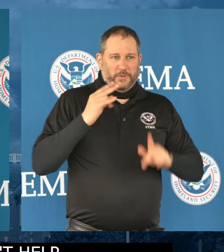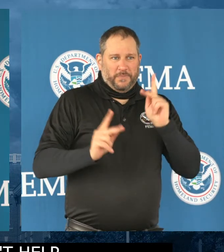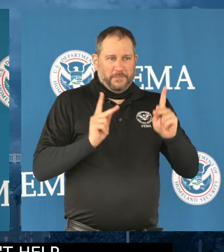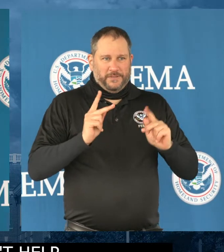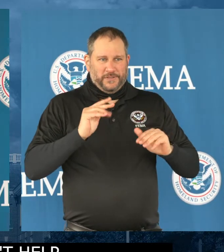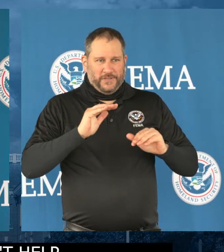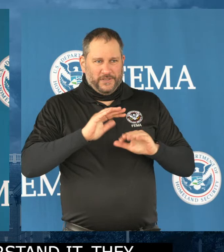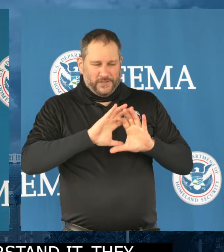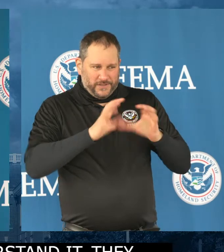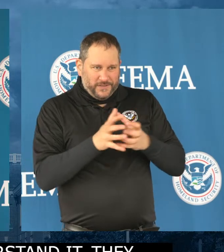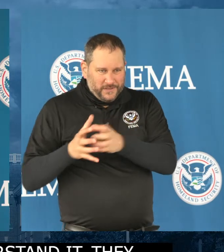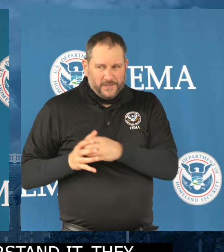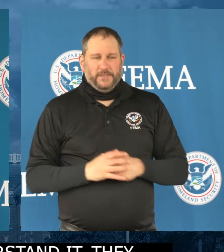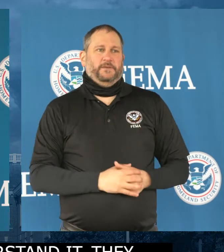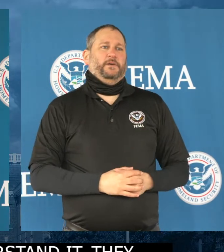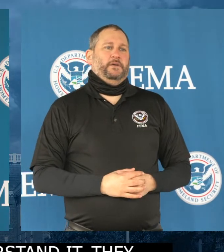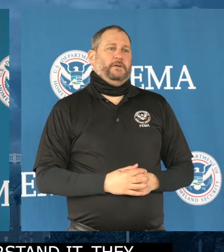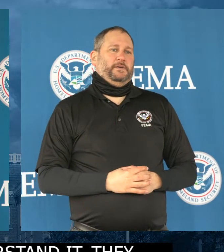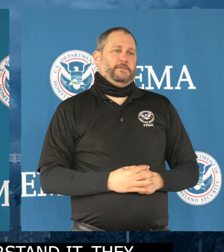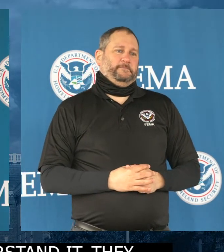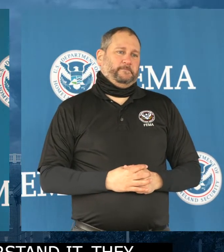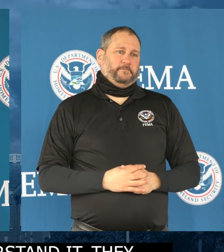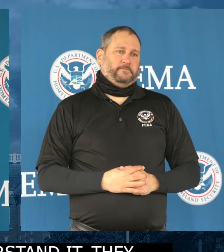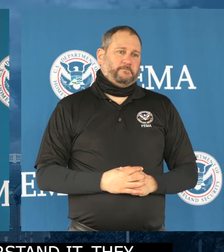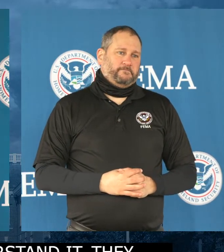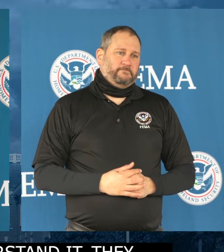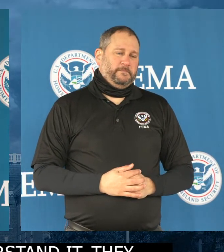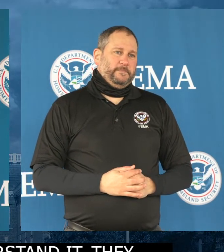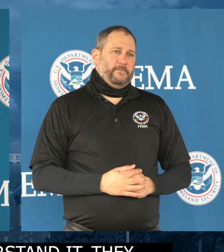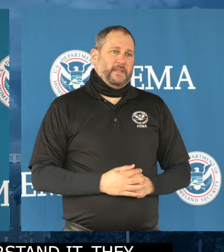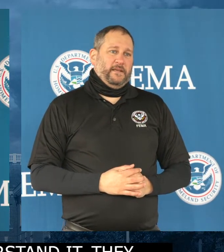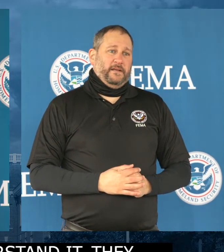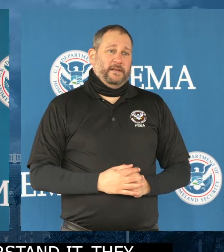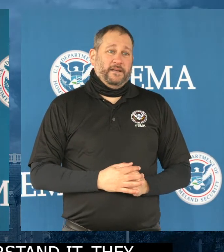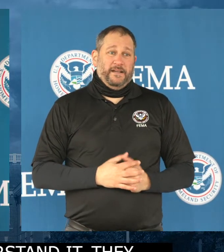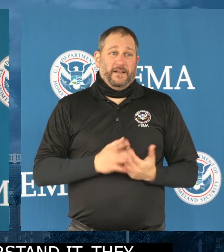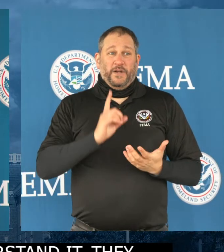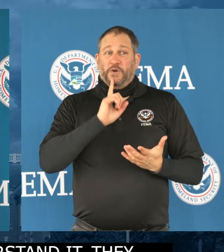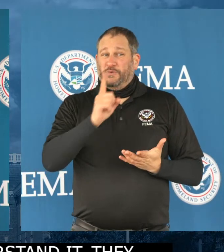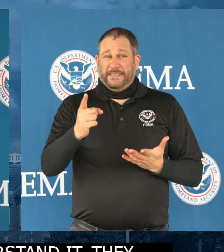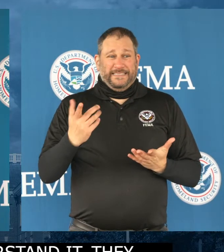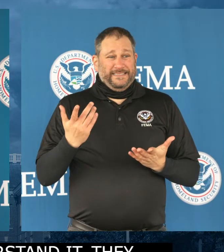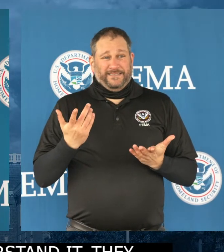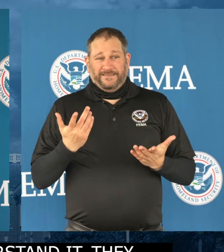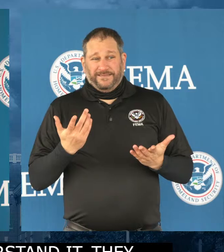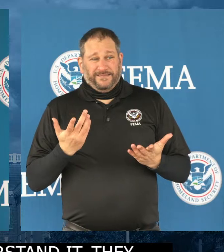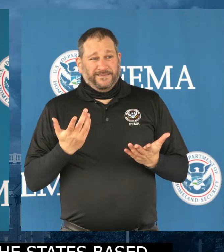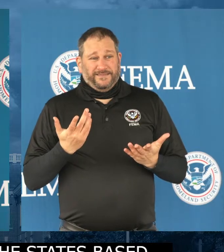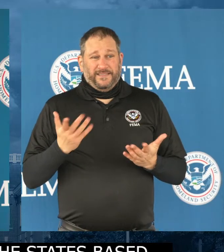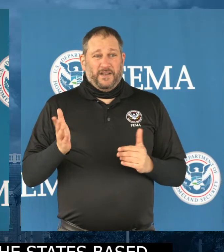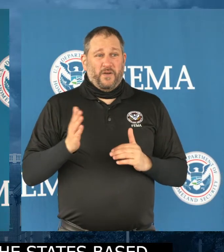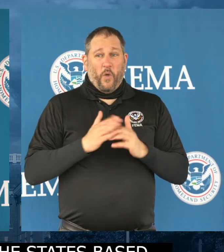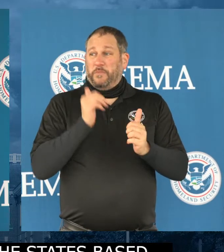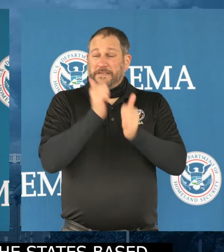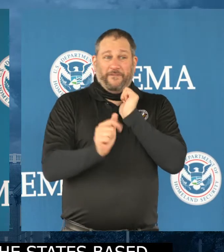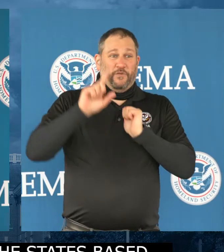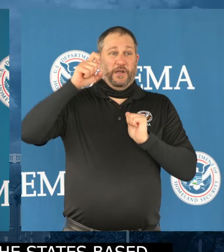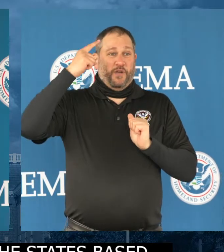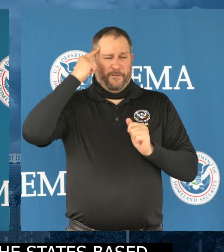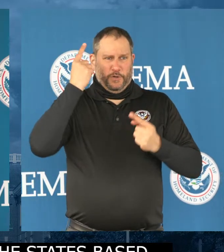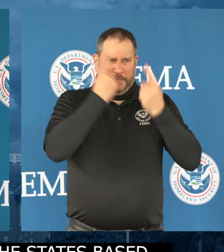so, we just about every governor has wondered and questioned whether they're getting their fair share.